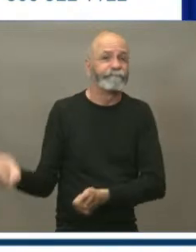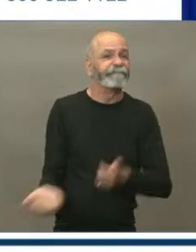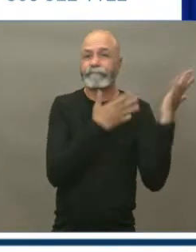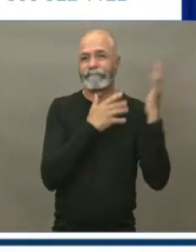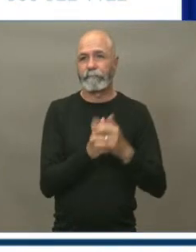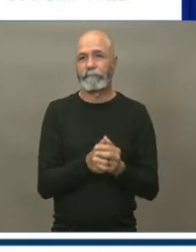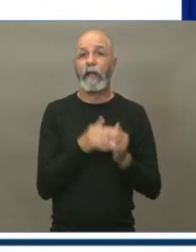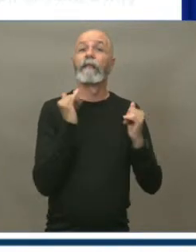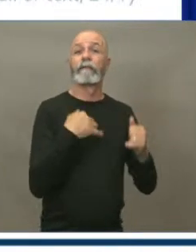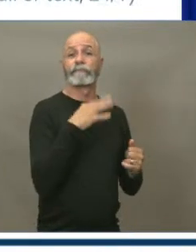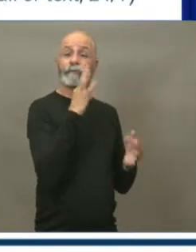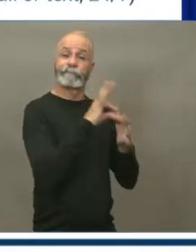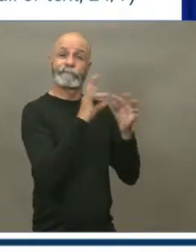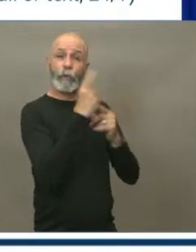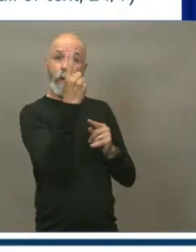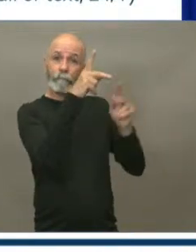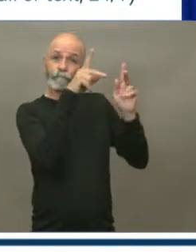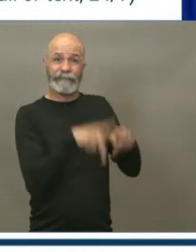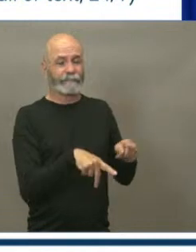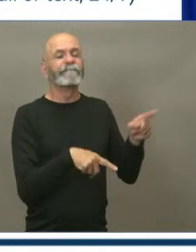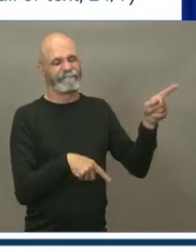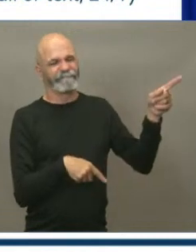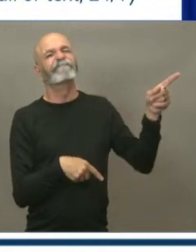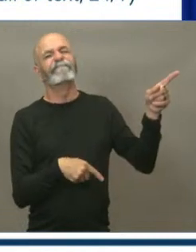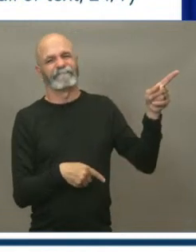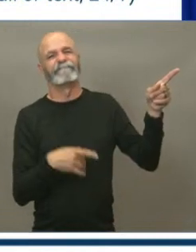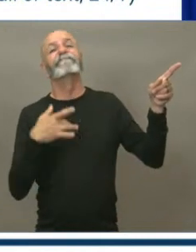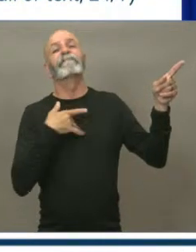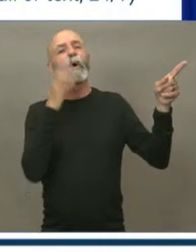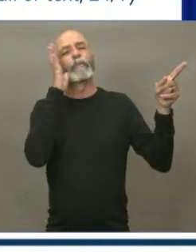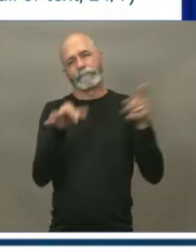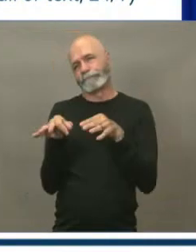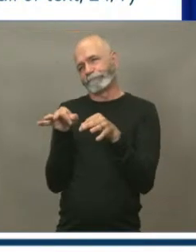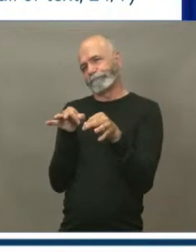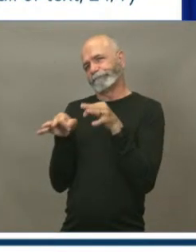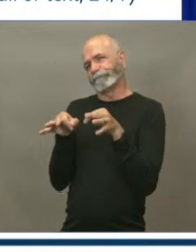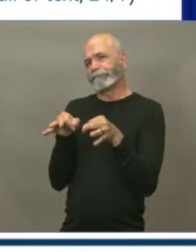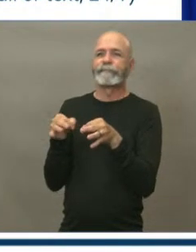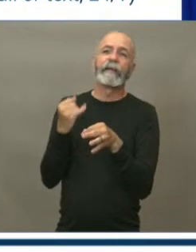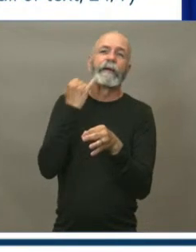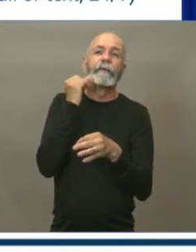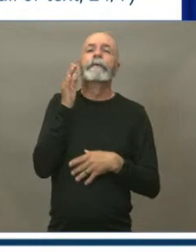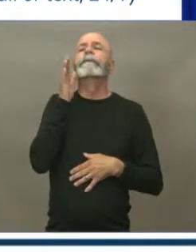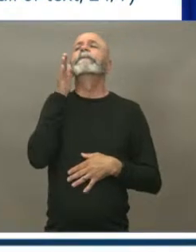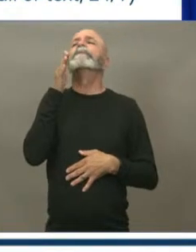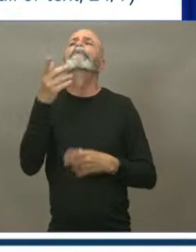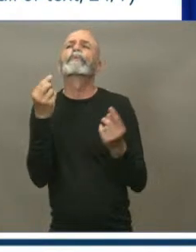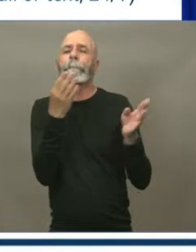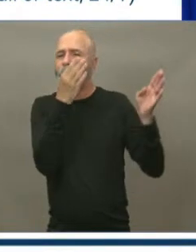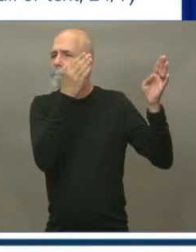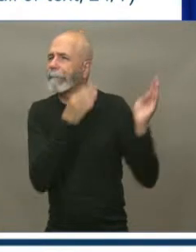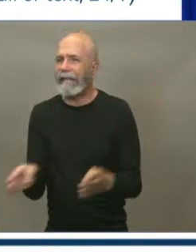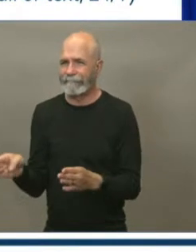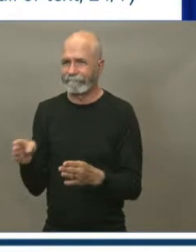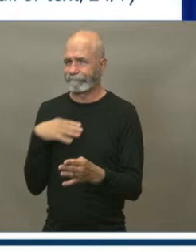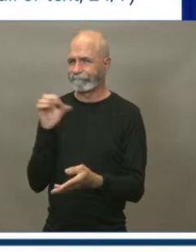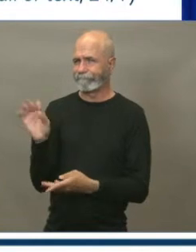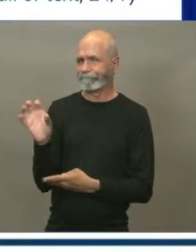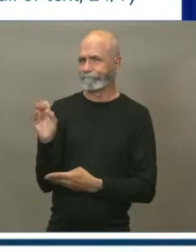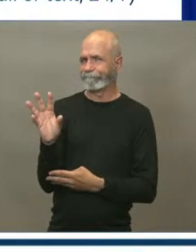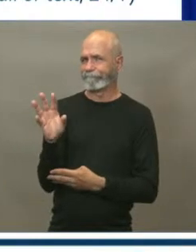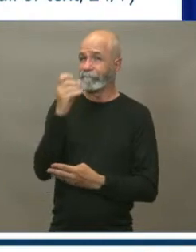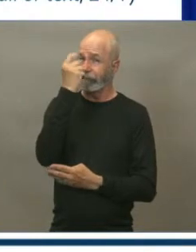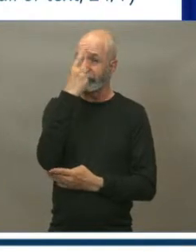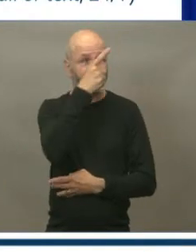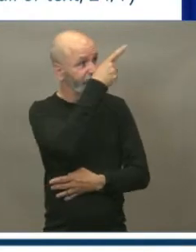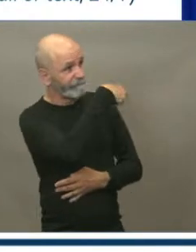speak further to the plan that's in place later today. But you need to know that everyone is working tirelessly to keep our hospitals safe to